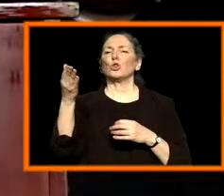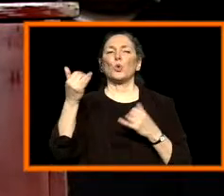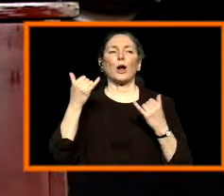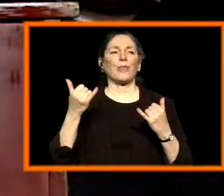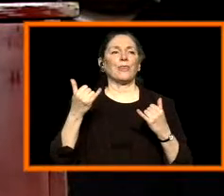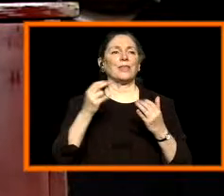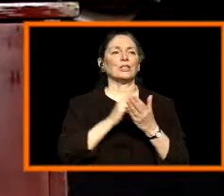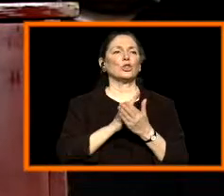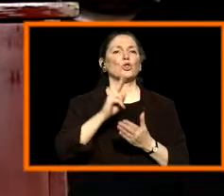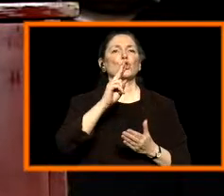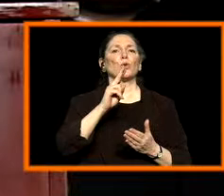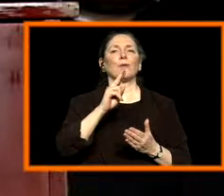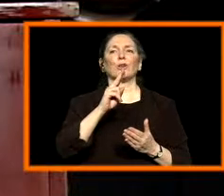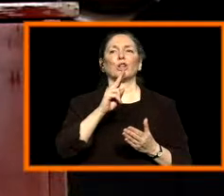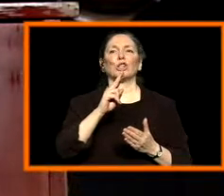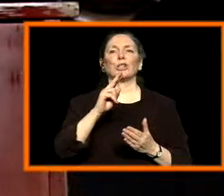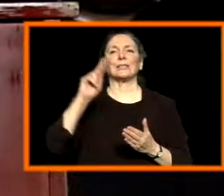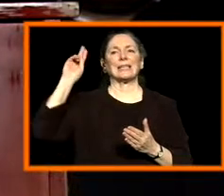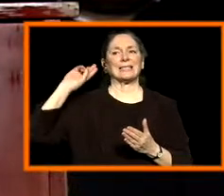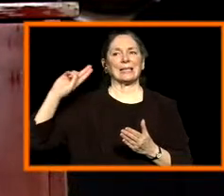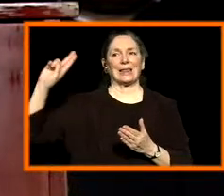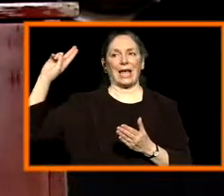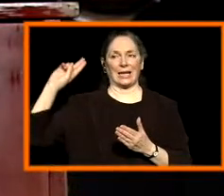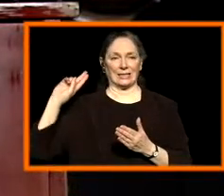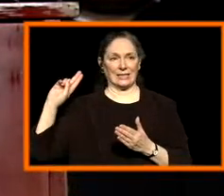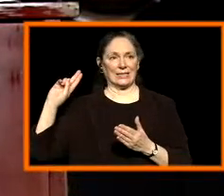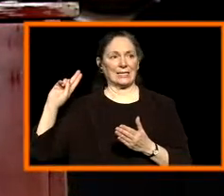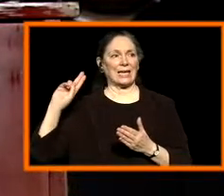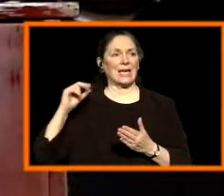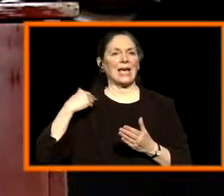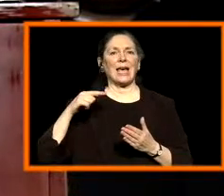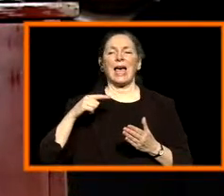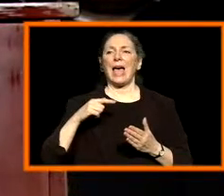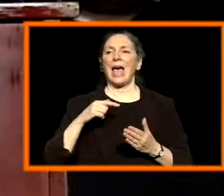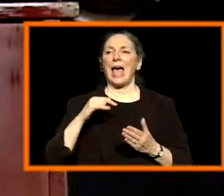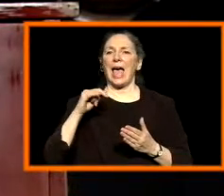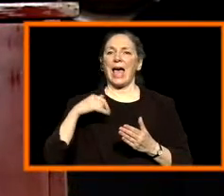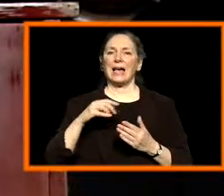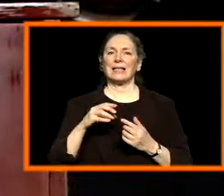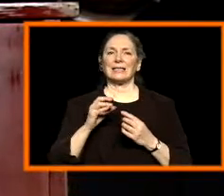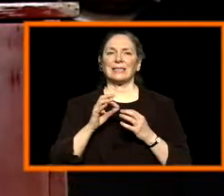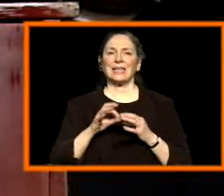this university's legacy as the jewel